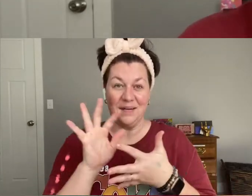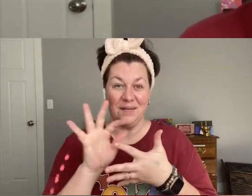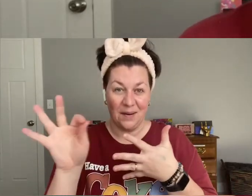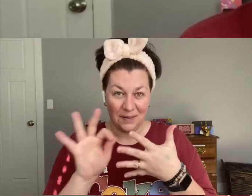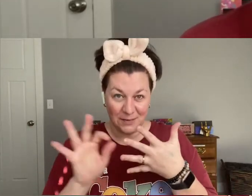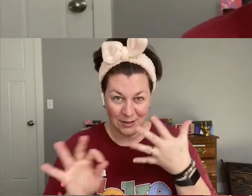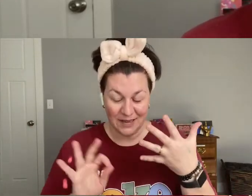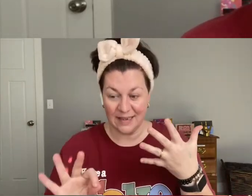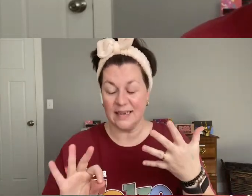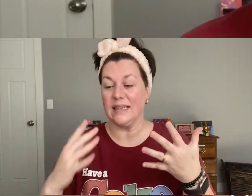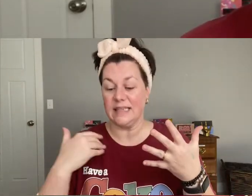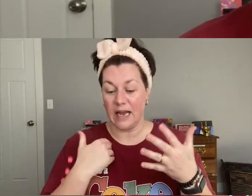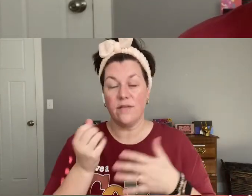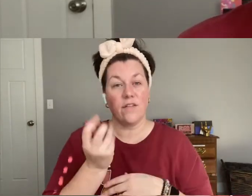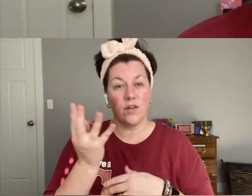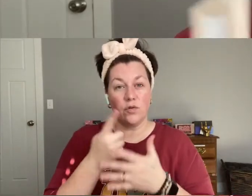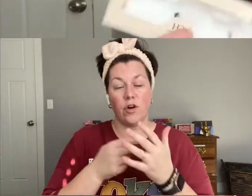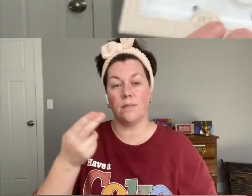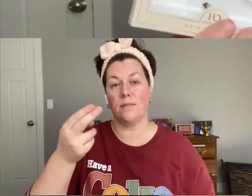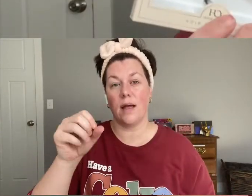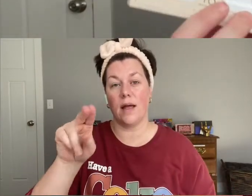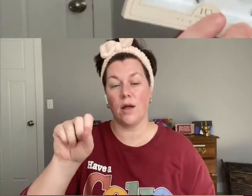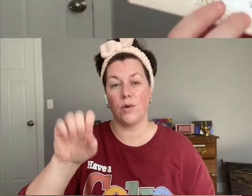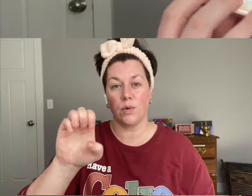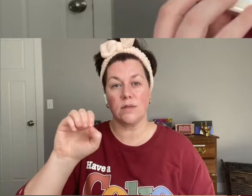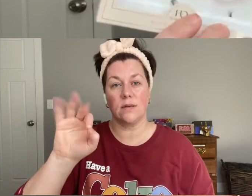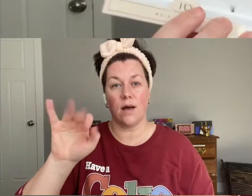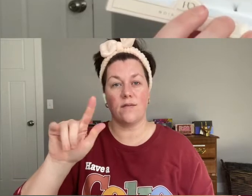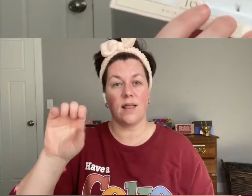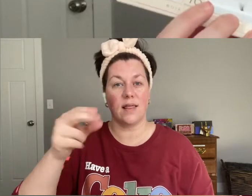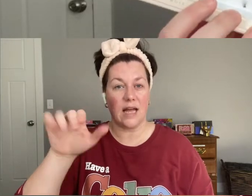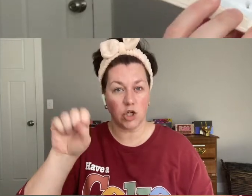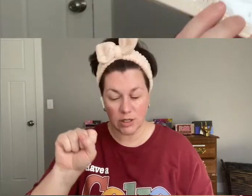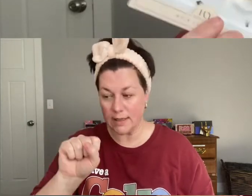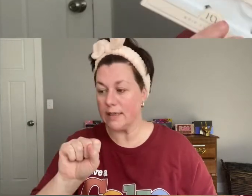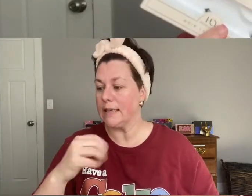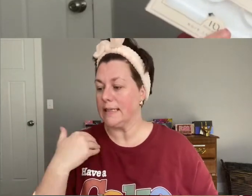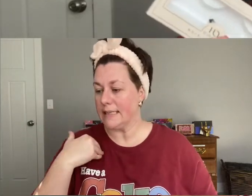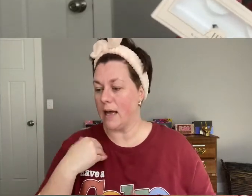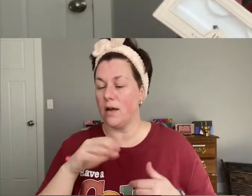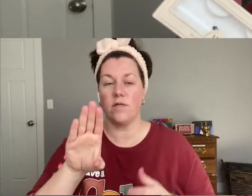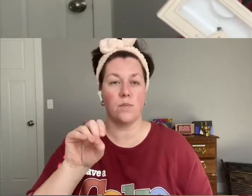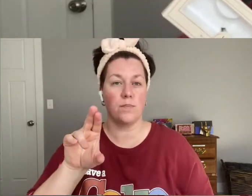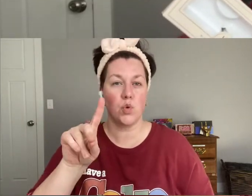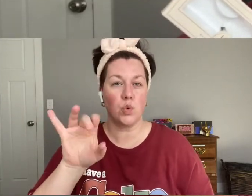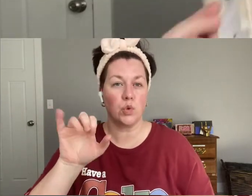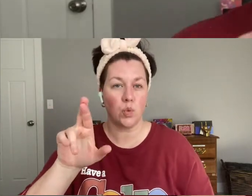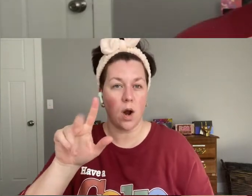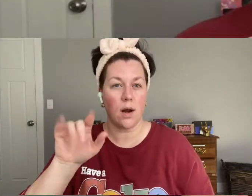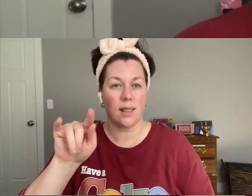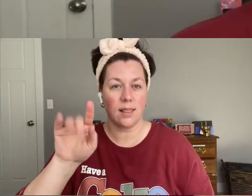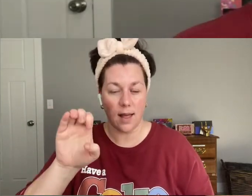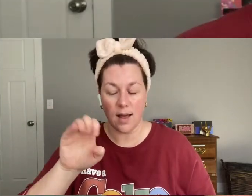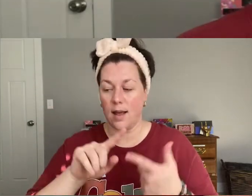The Boudoir Light. I bought the Noir Fairy Light. I don't know where those are. I think they're in